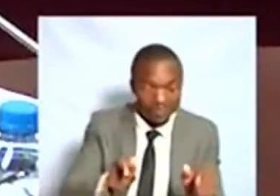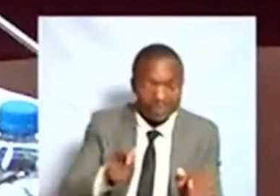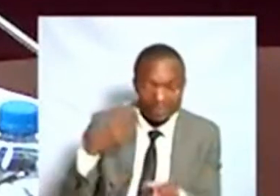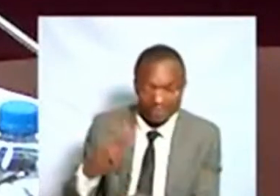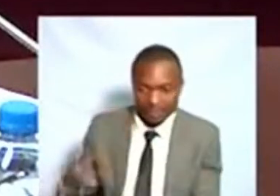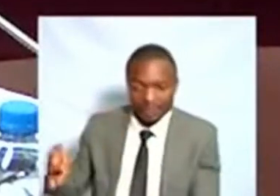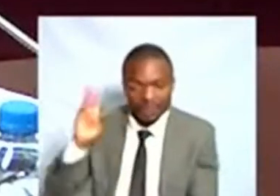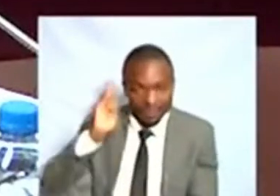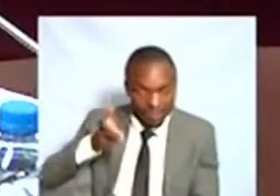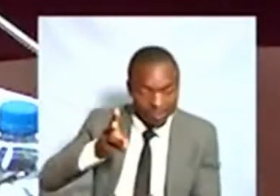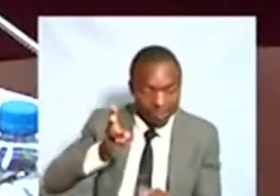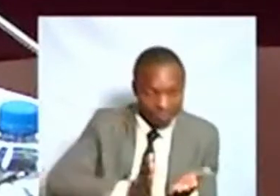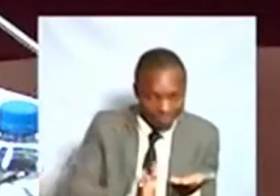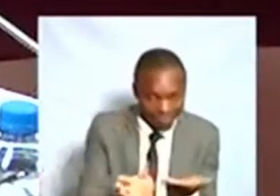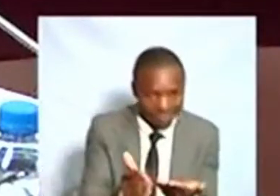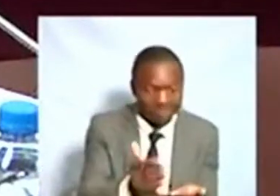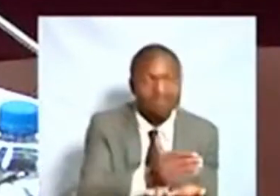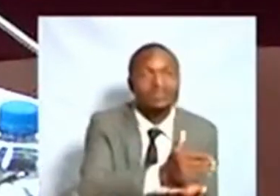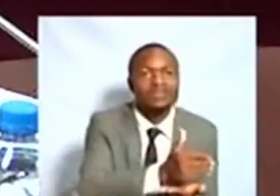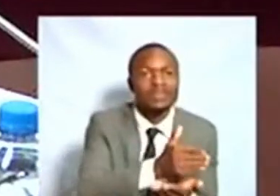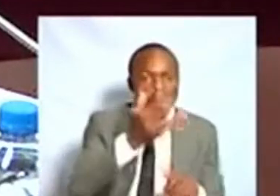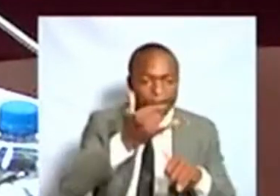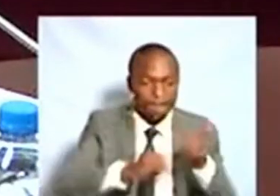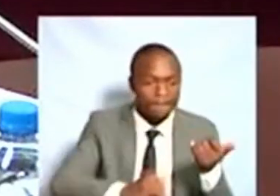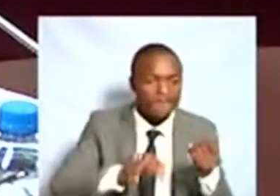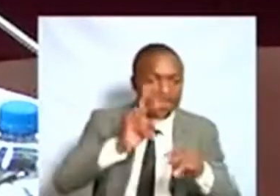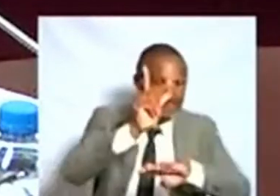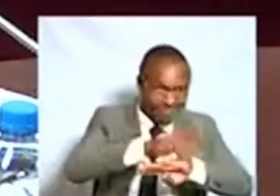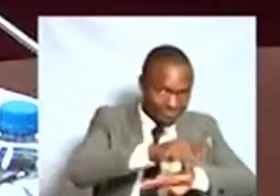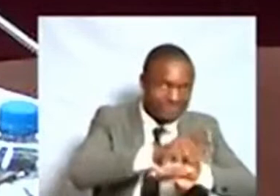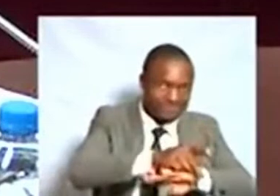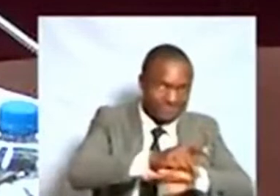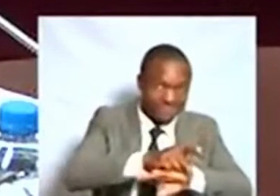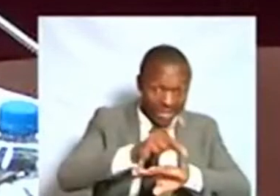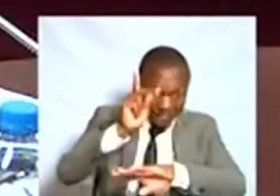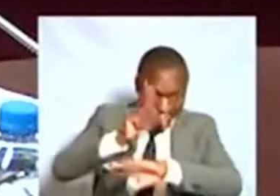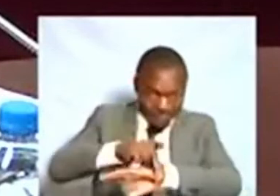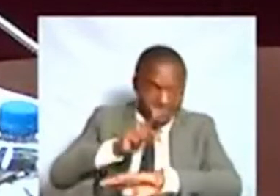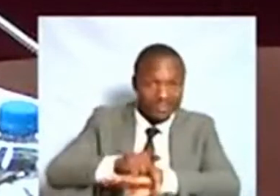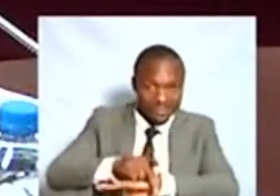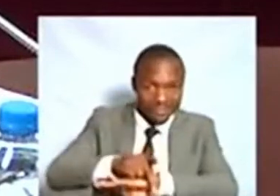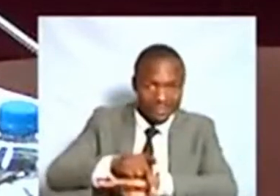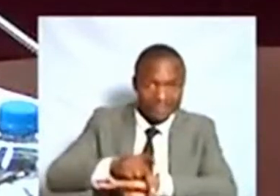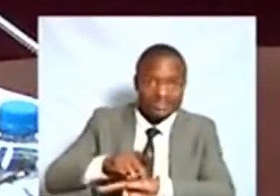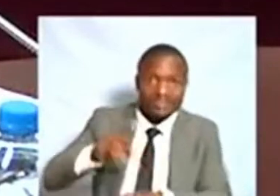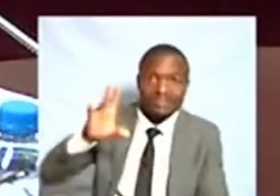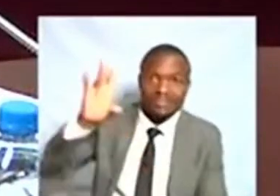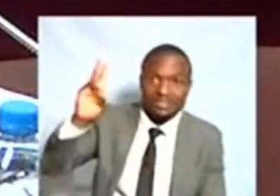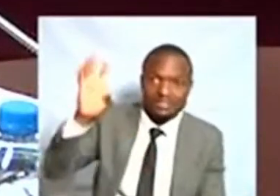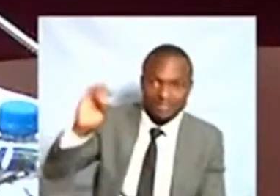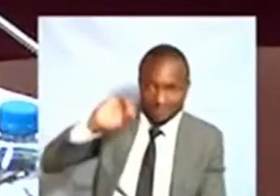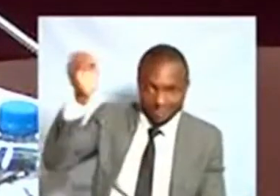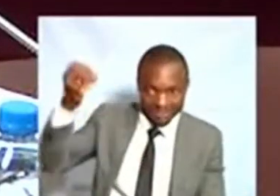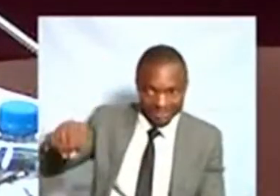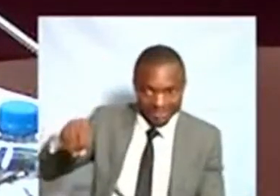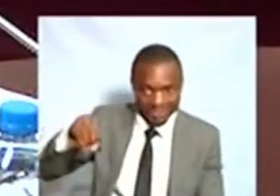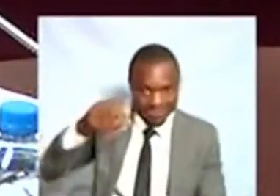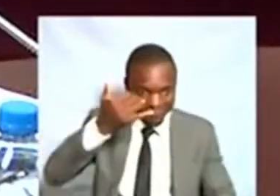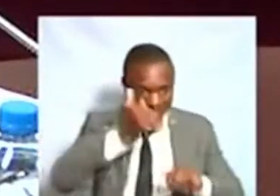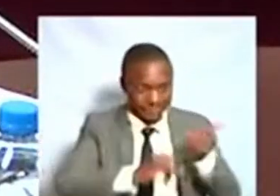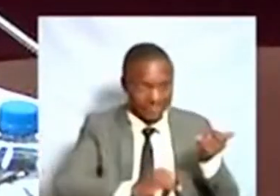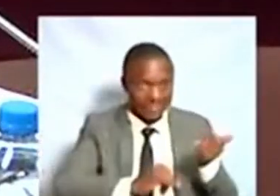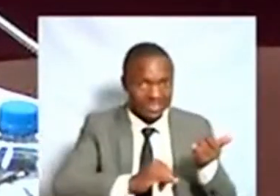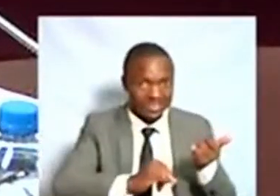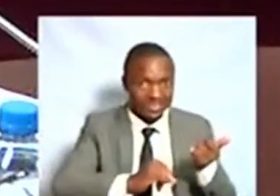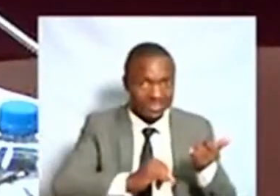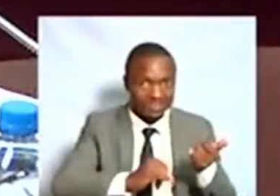collected to complete the project. The project is currently at 70% completion at